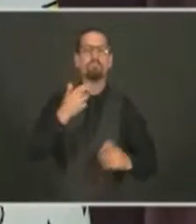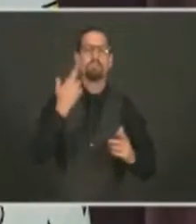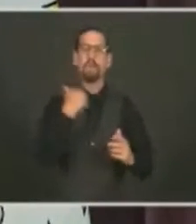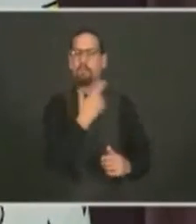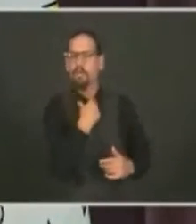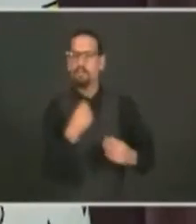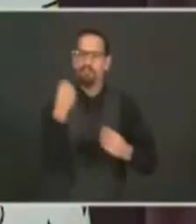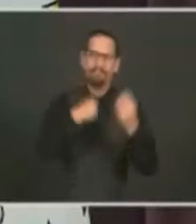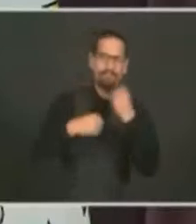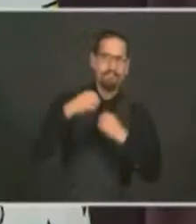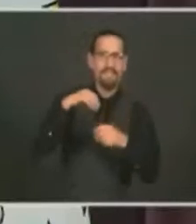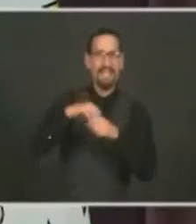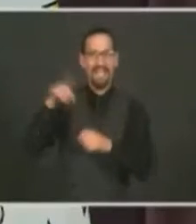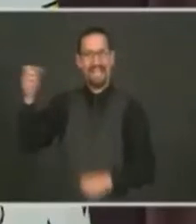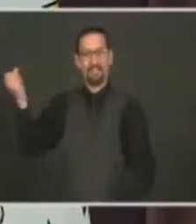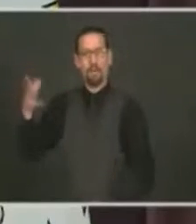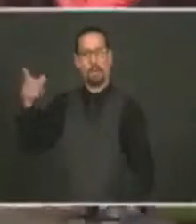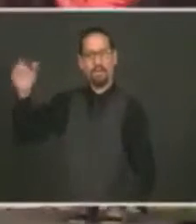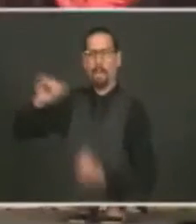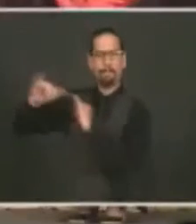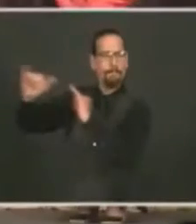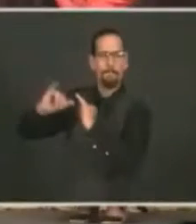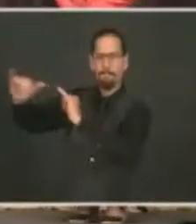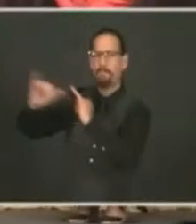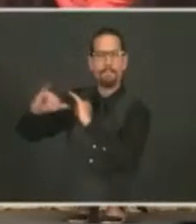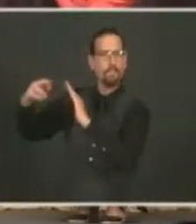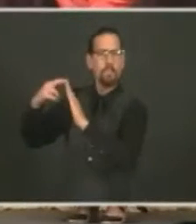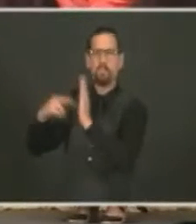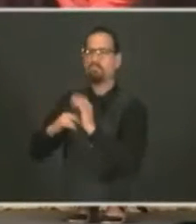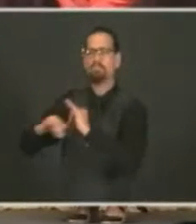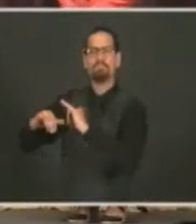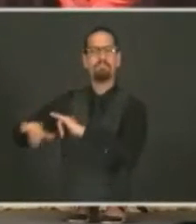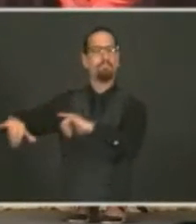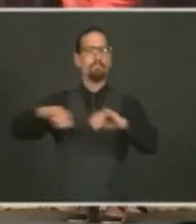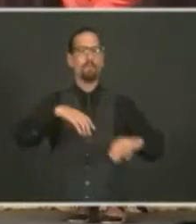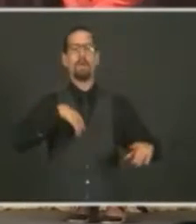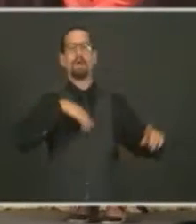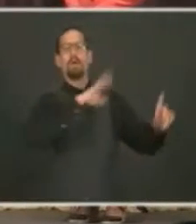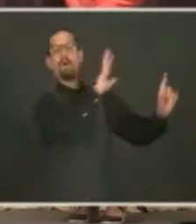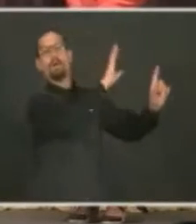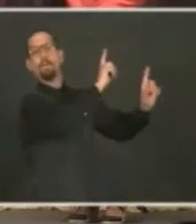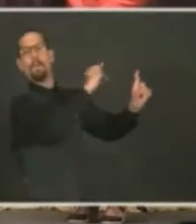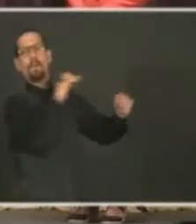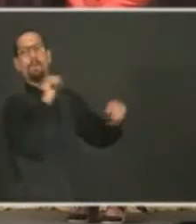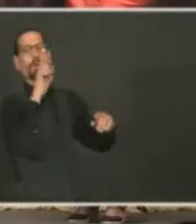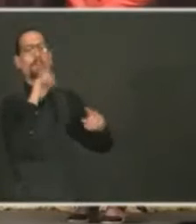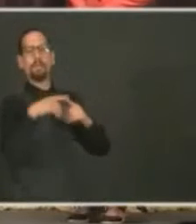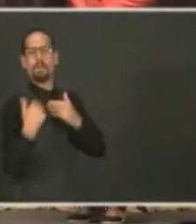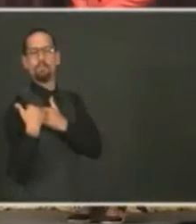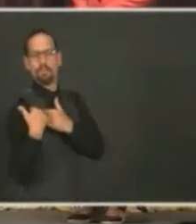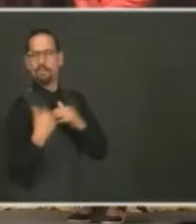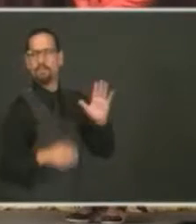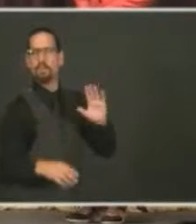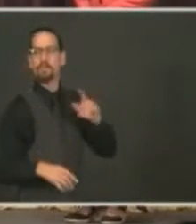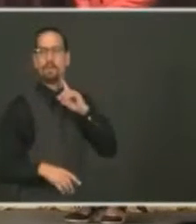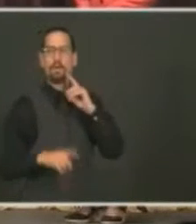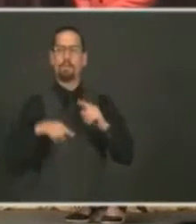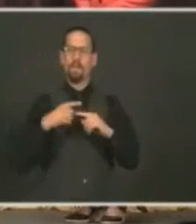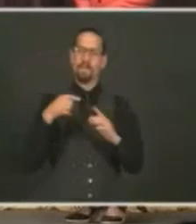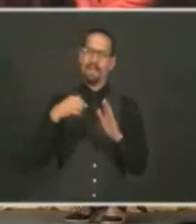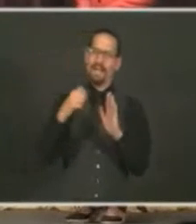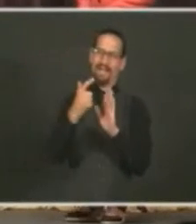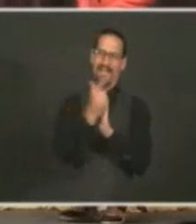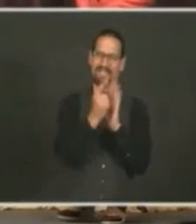same restaurants, not at Twin River. I'm not questioning their corporate responsibility at all, nor the legality they operate within the